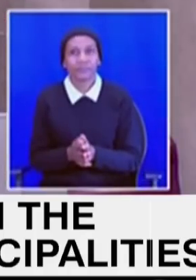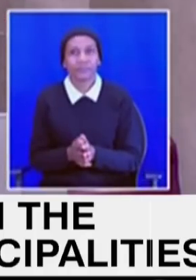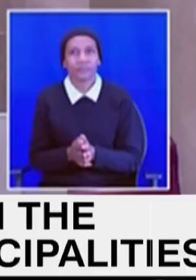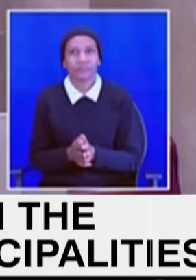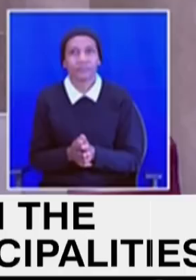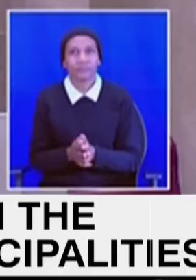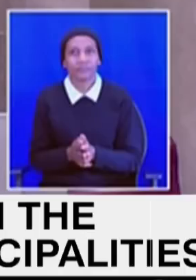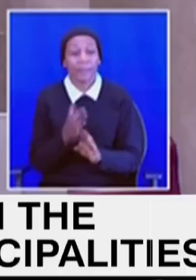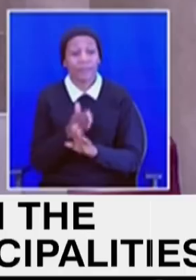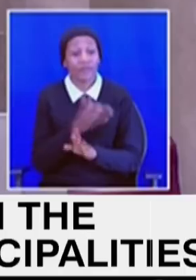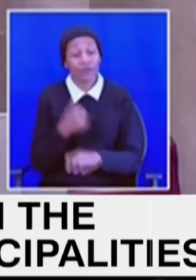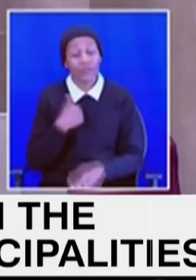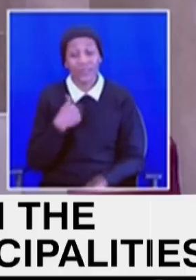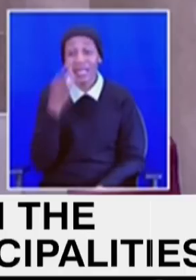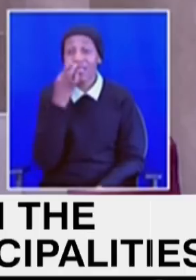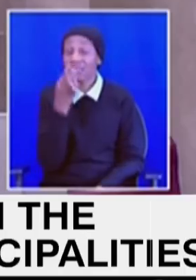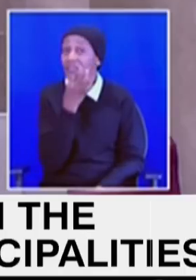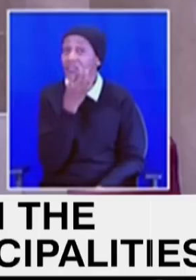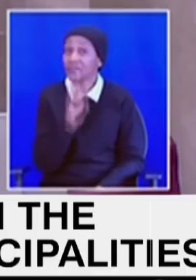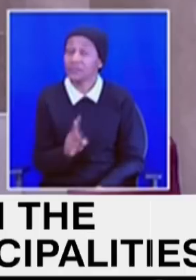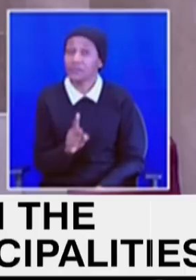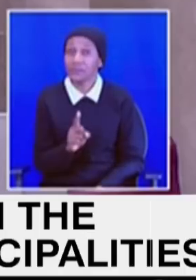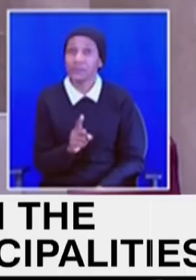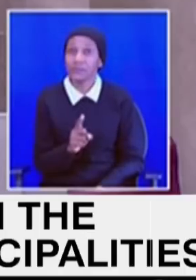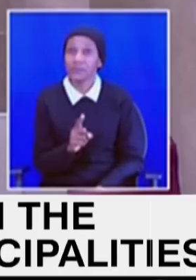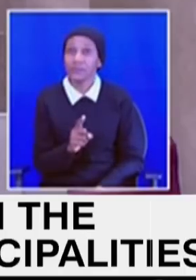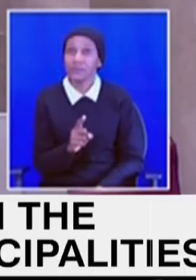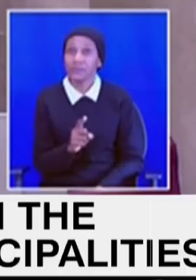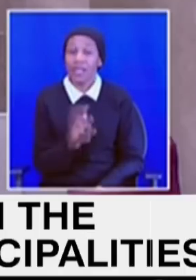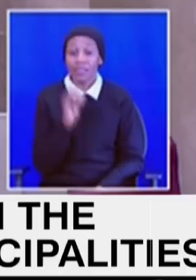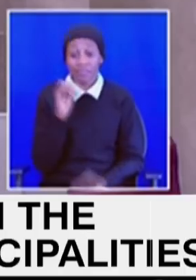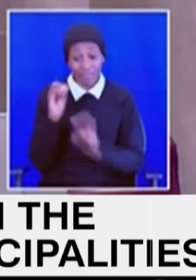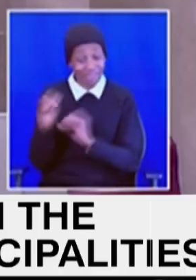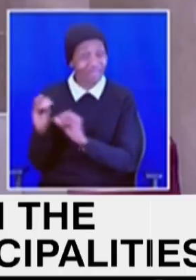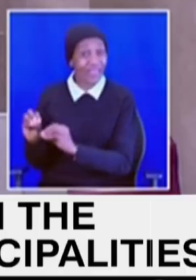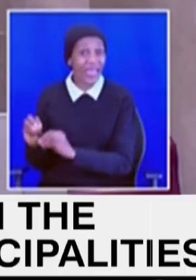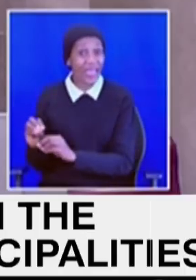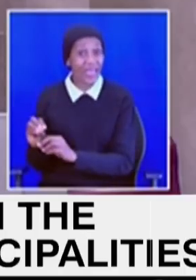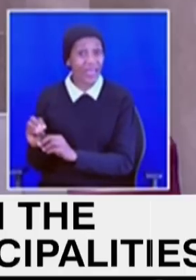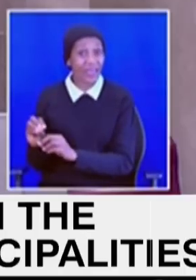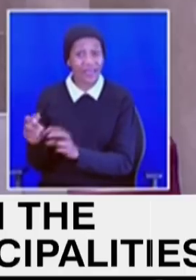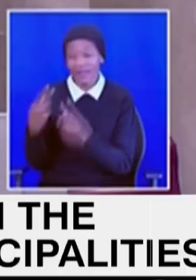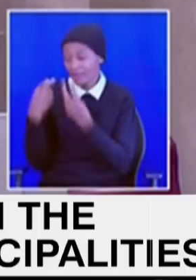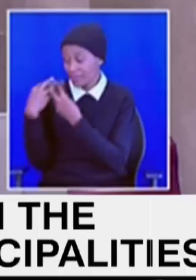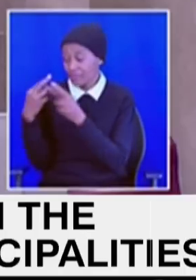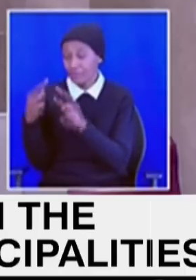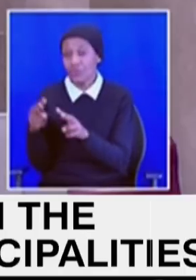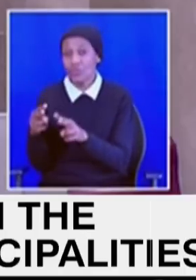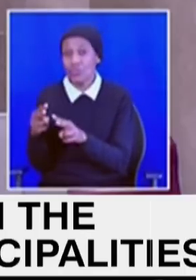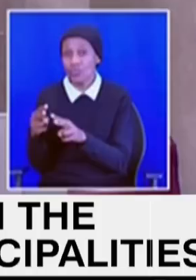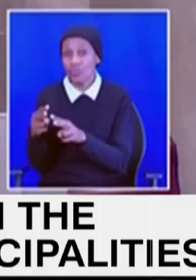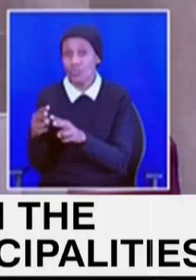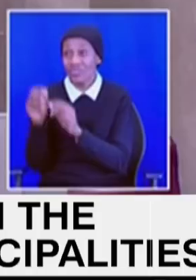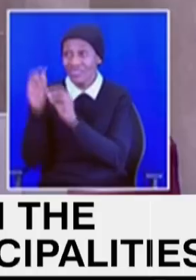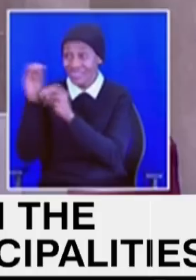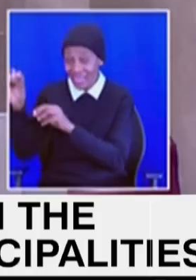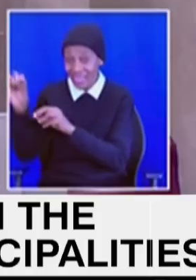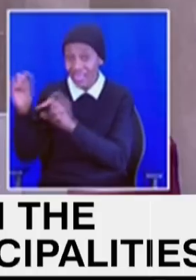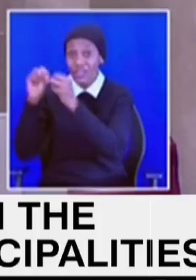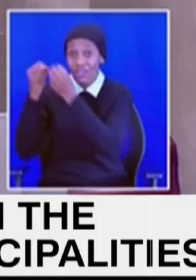I've said earlier that there is a review that National Treasury is working